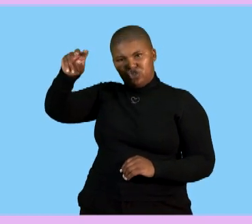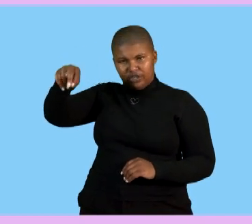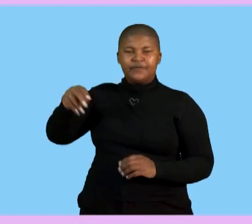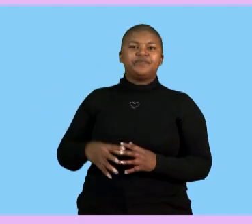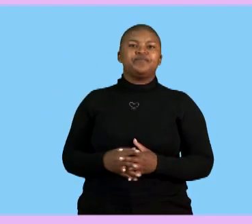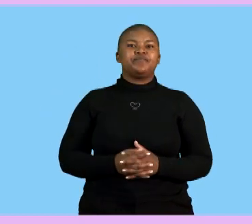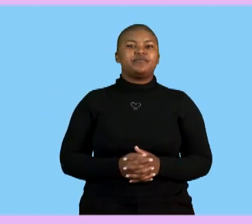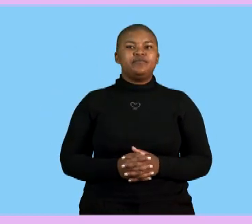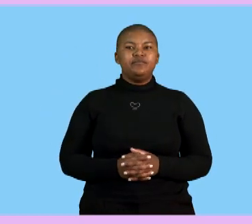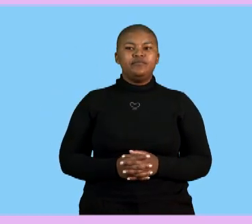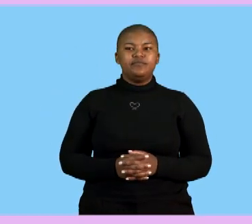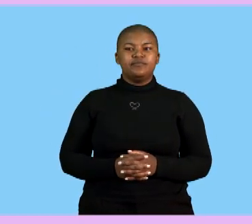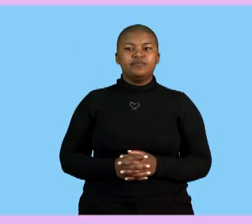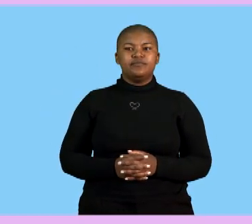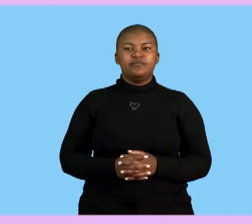proportion.